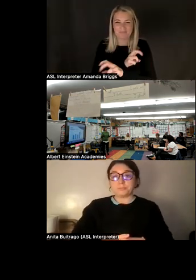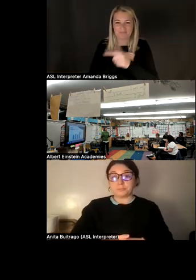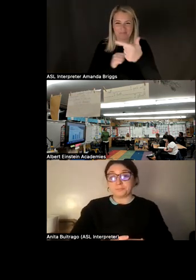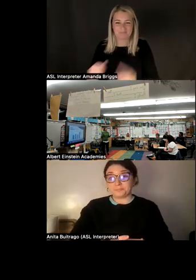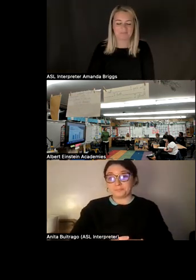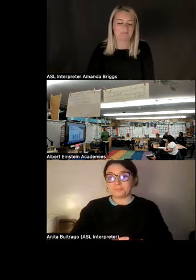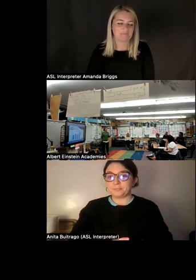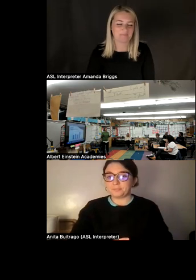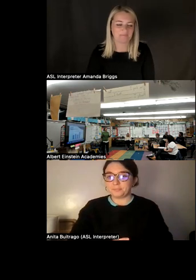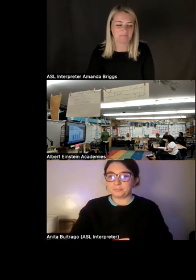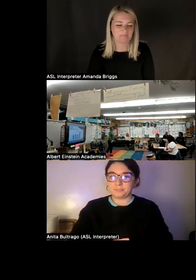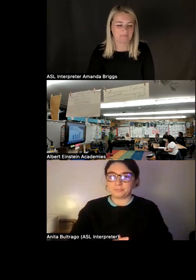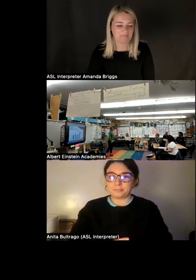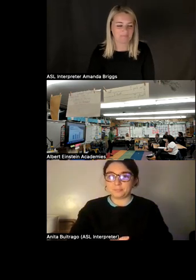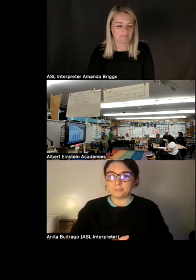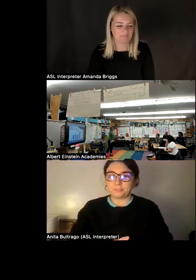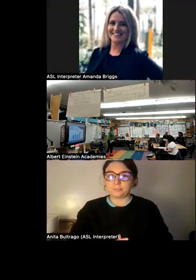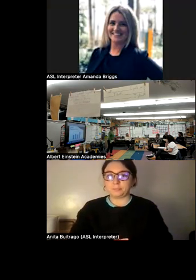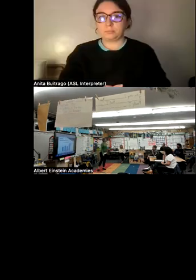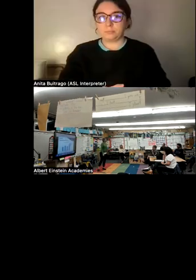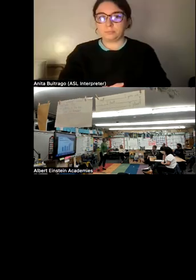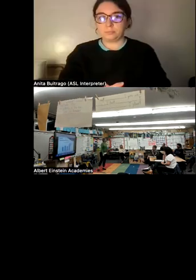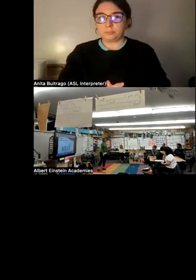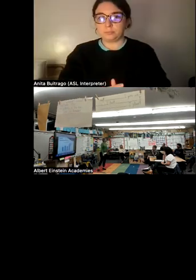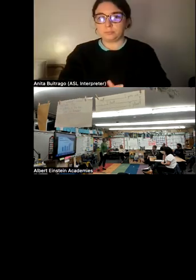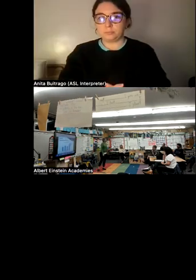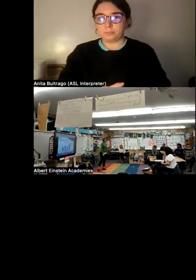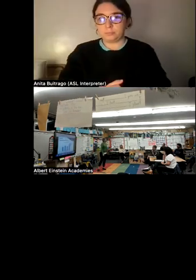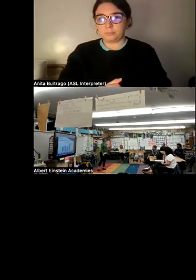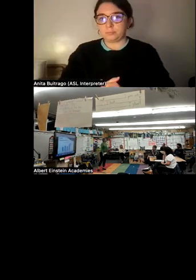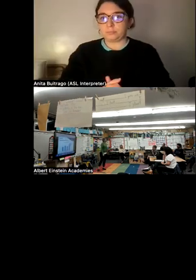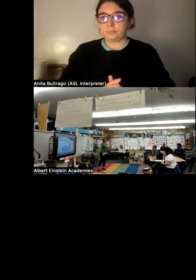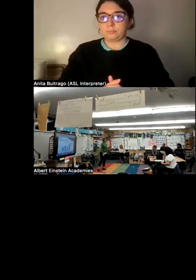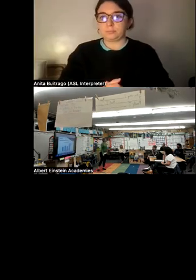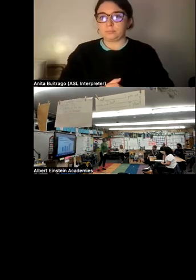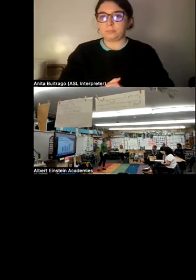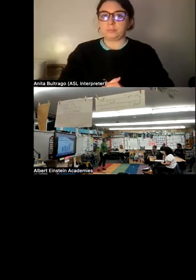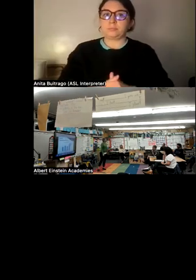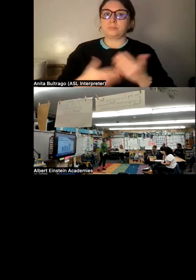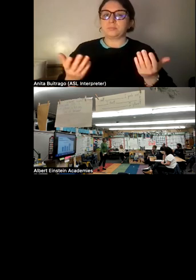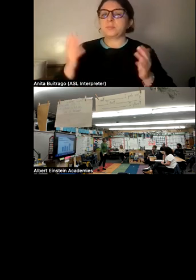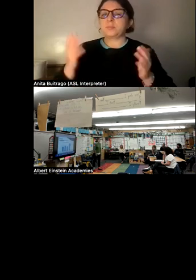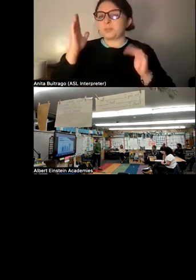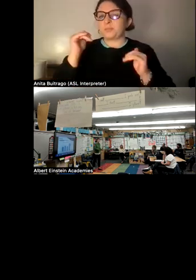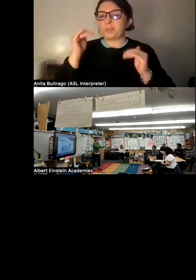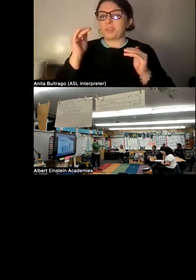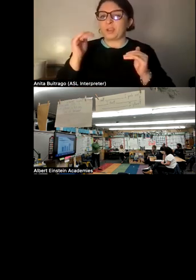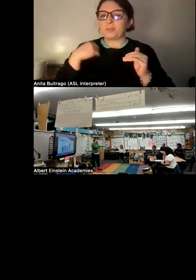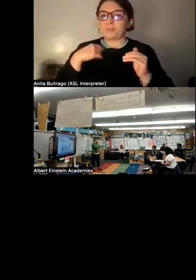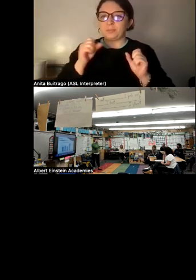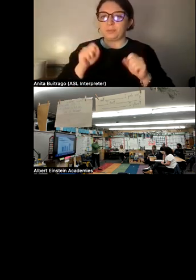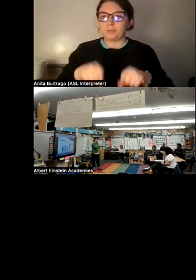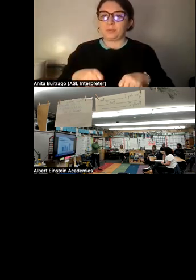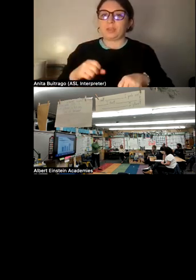on here? What's going on? So I hope this kind of makes you go, wow, that kind of makes sense. What we were